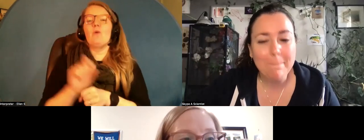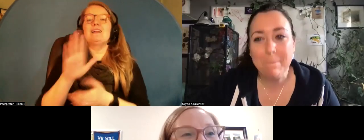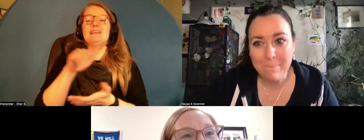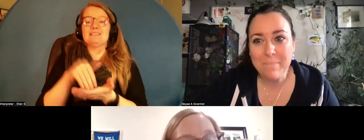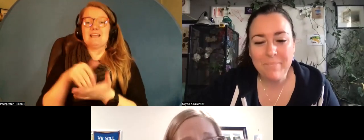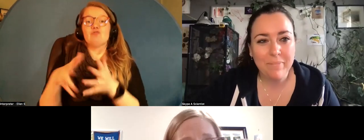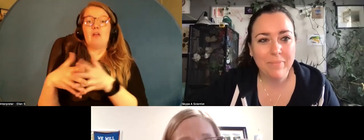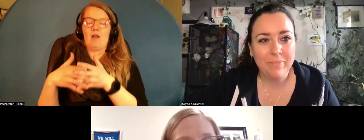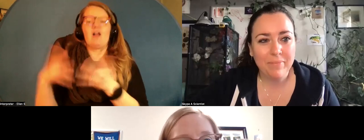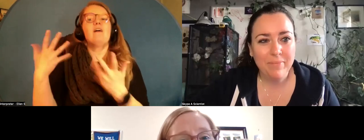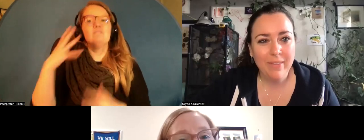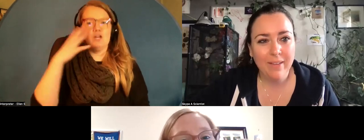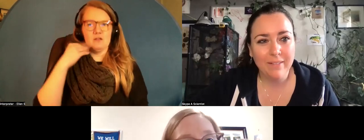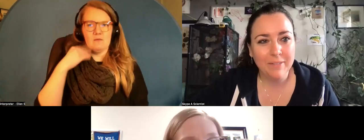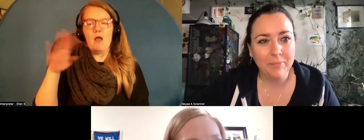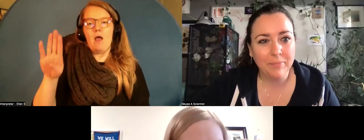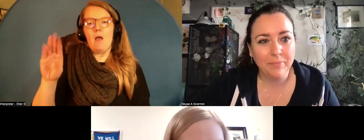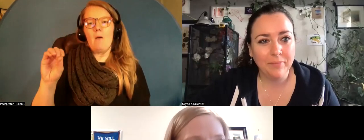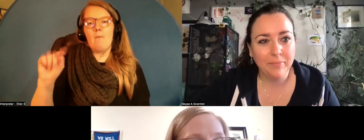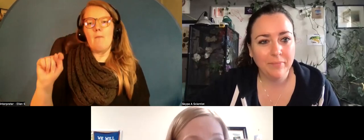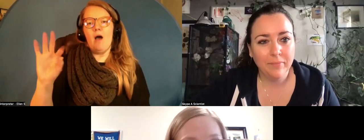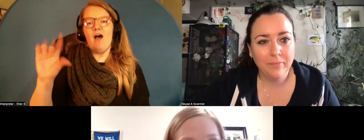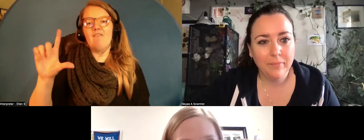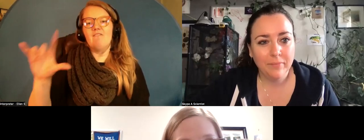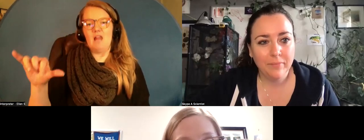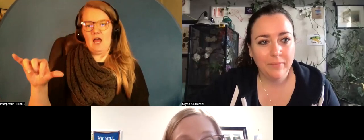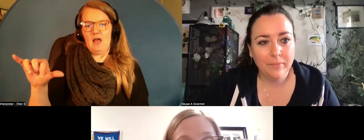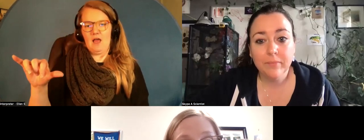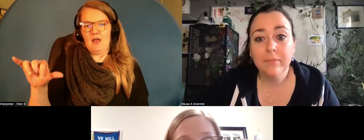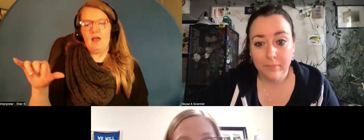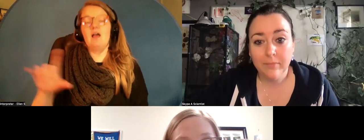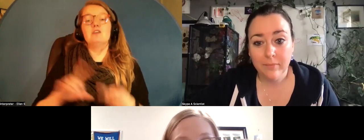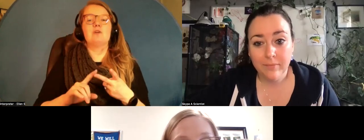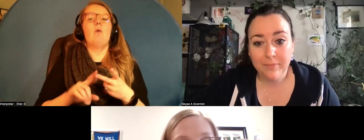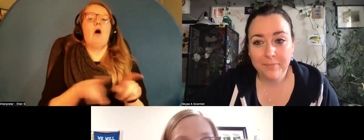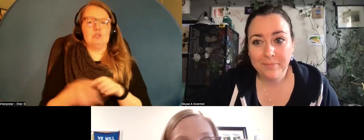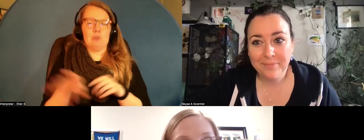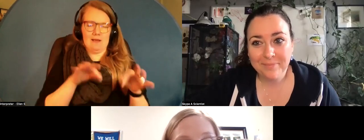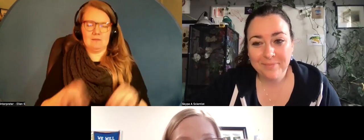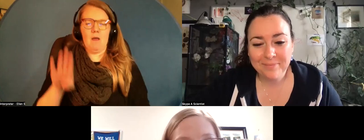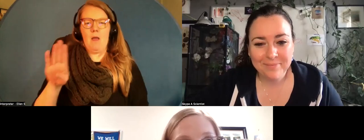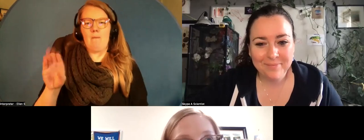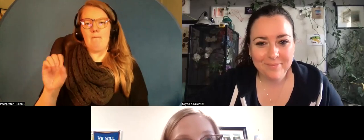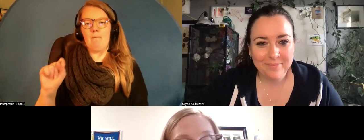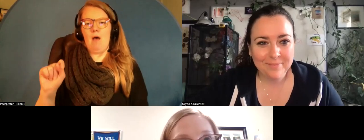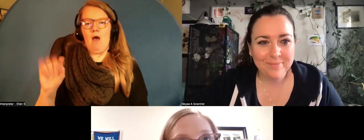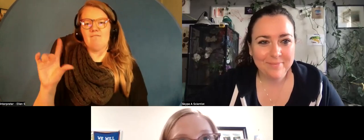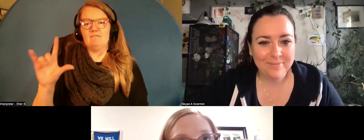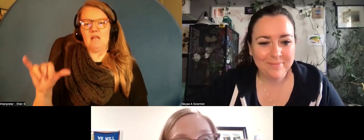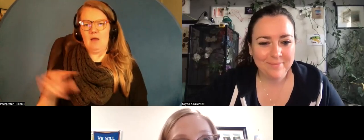bot fly and had to have it removed. And B, what is a bot fly? That is when a